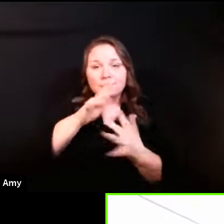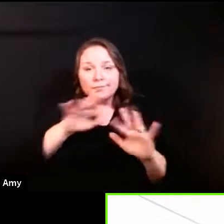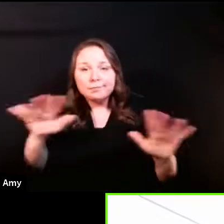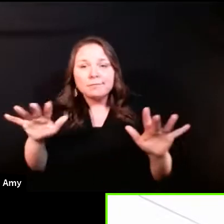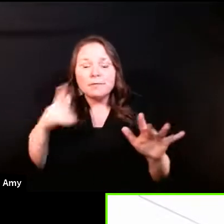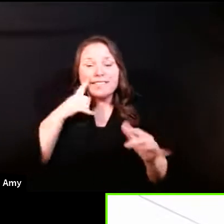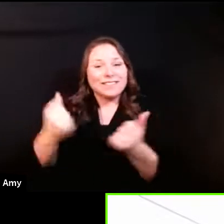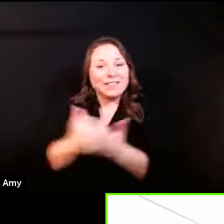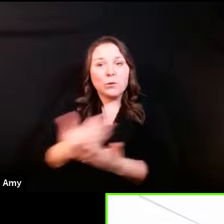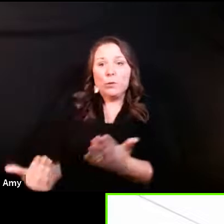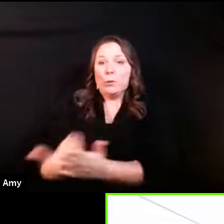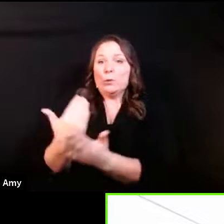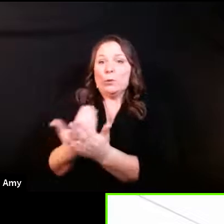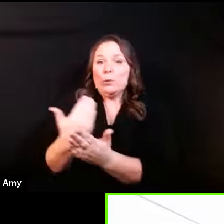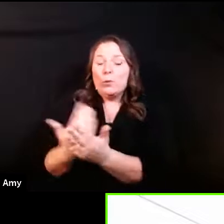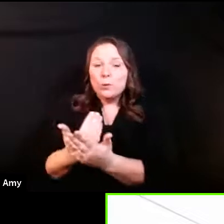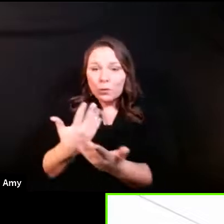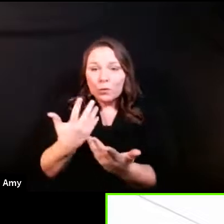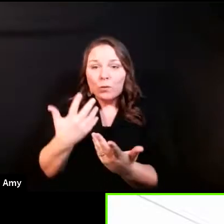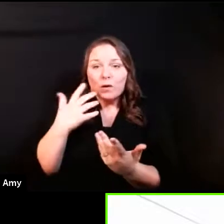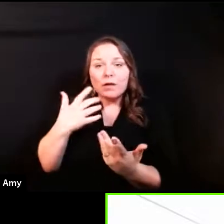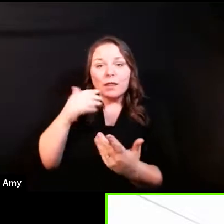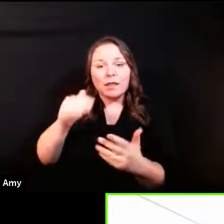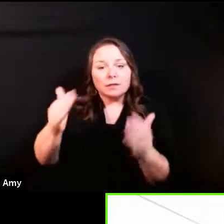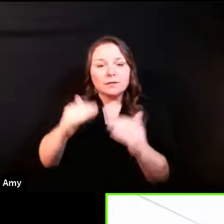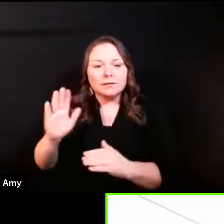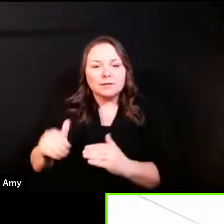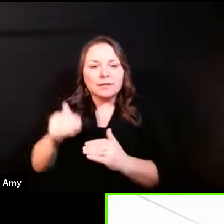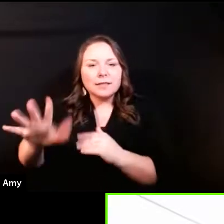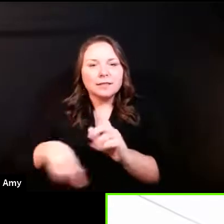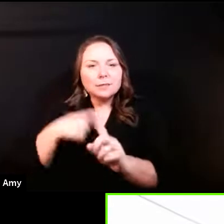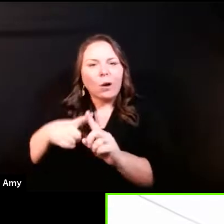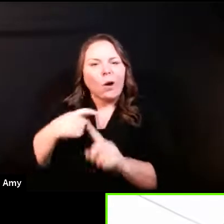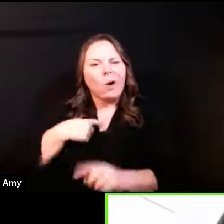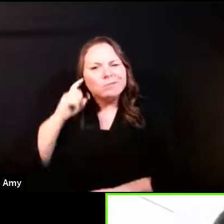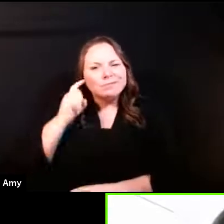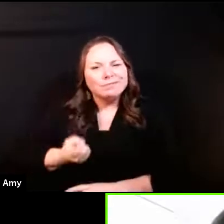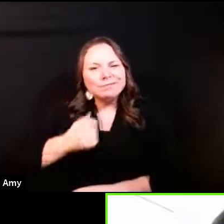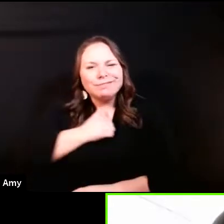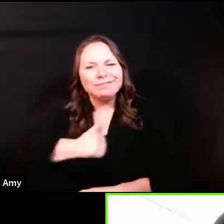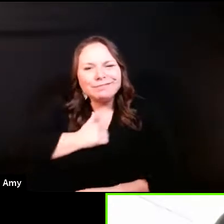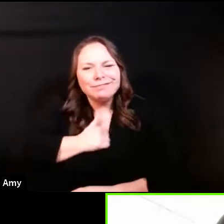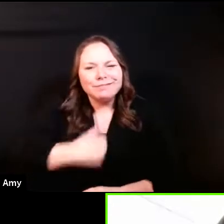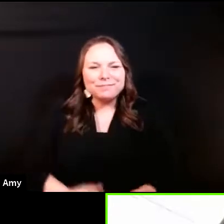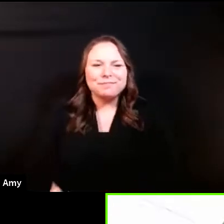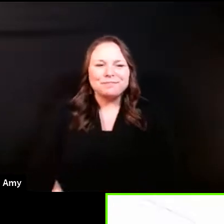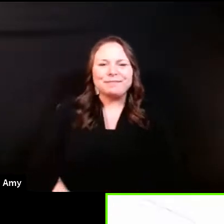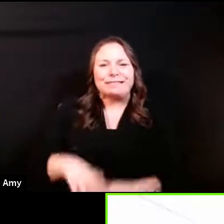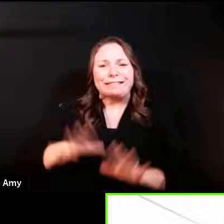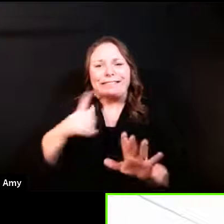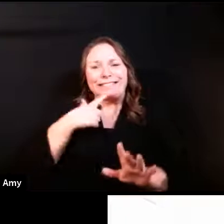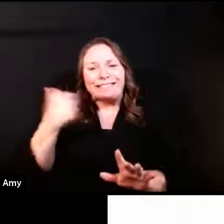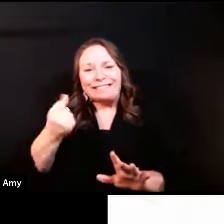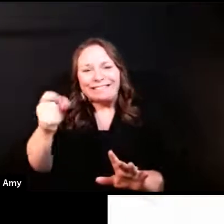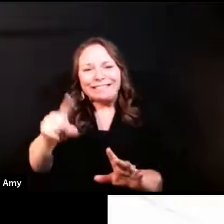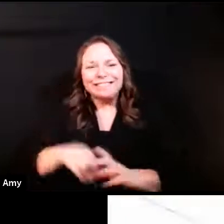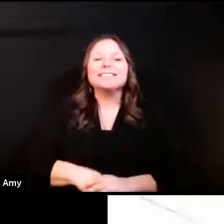me to the next point about, we have a very different, oops, my AirPod. Stand by. There we